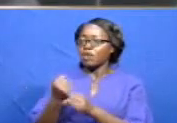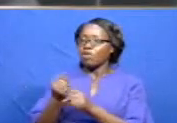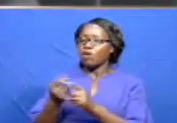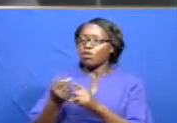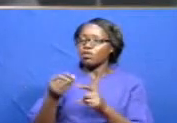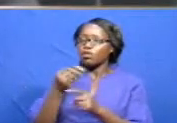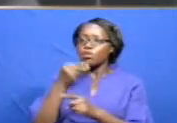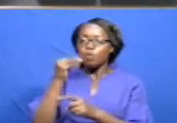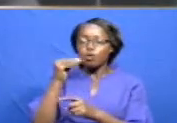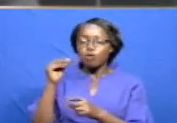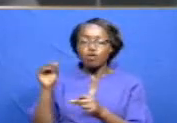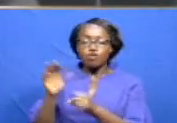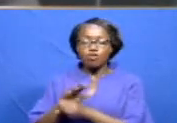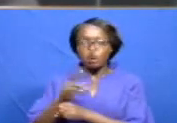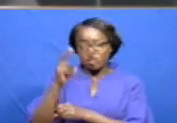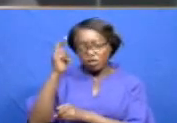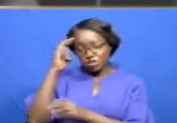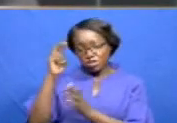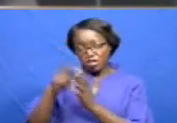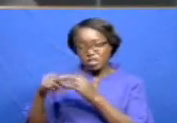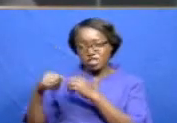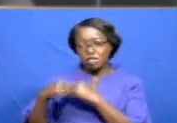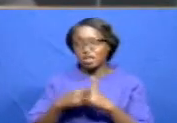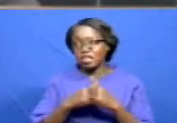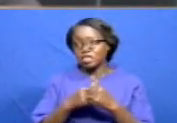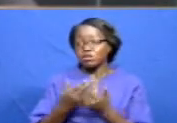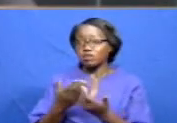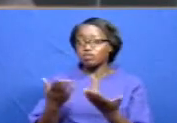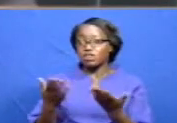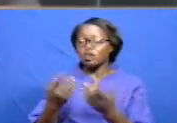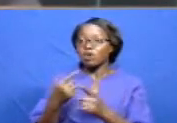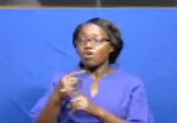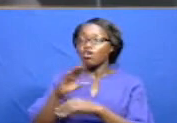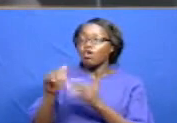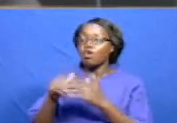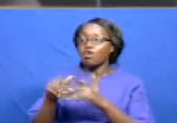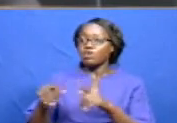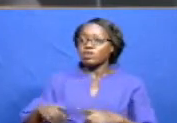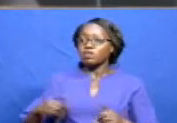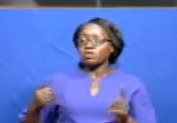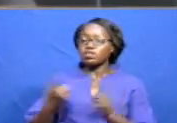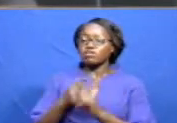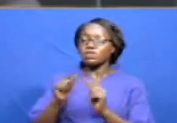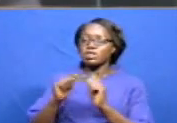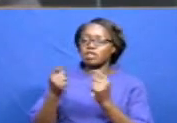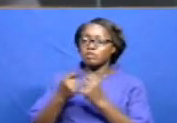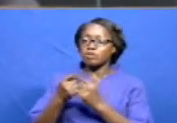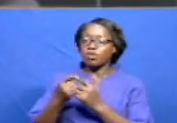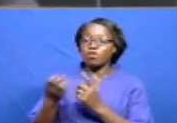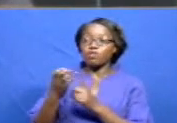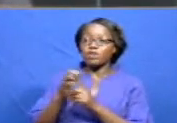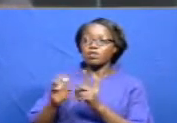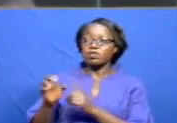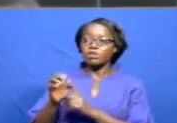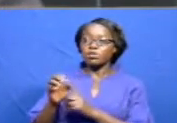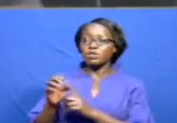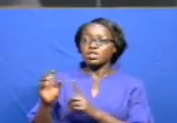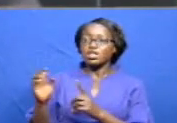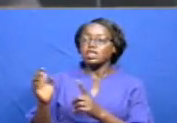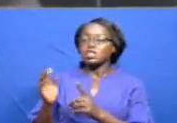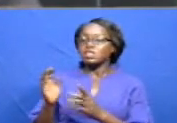We are fully cognizant of the challenges of that. We all live in different types of environments with different signal levels, different